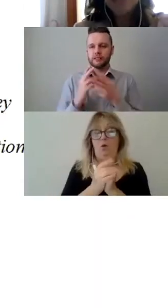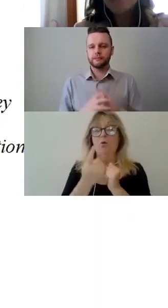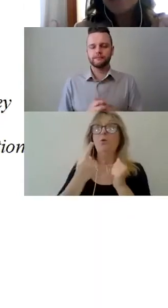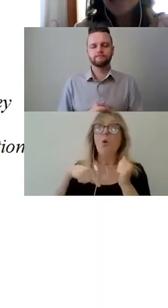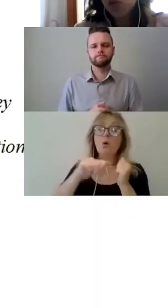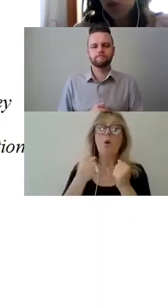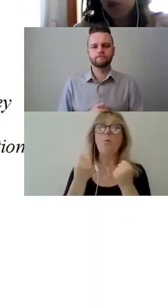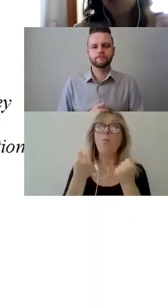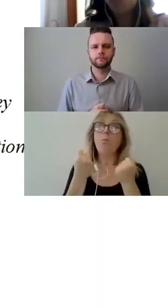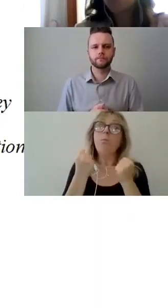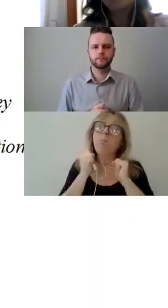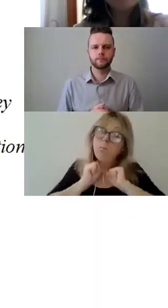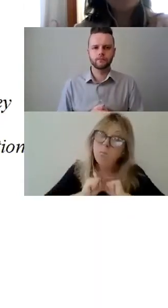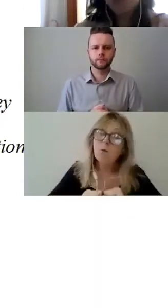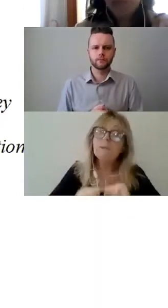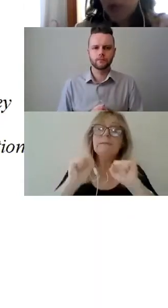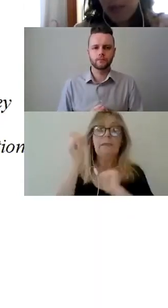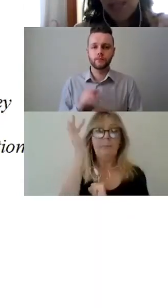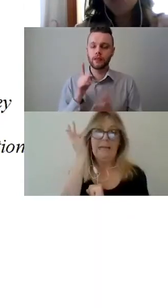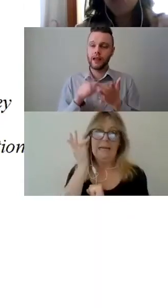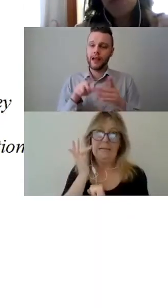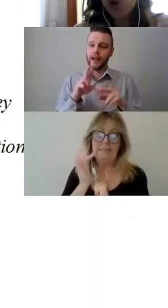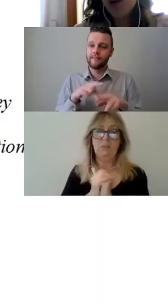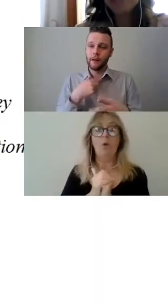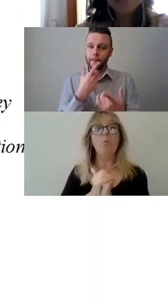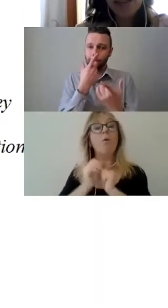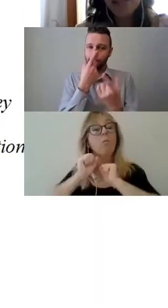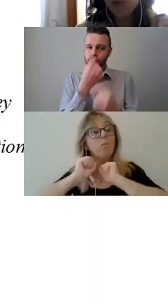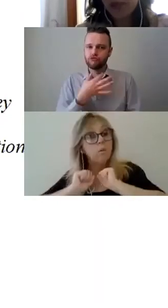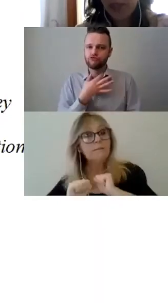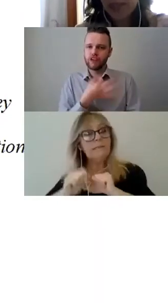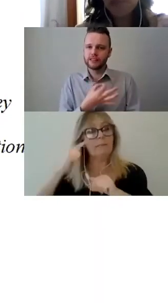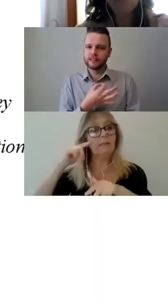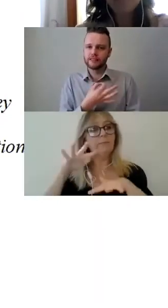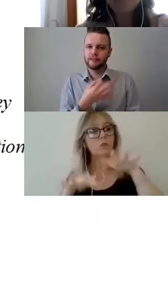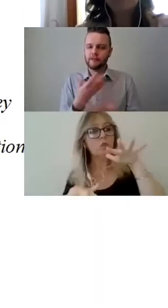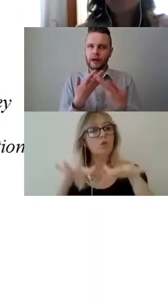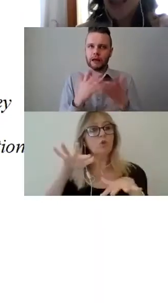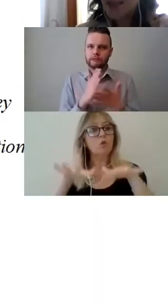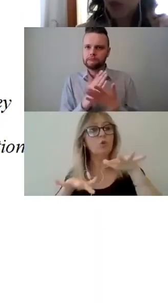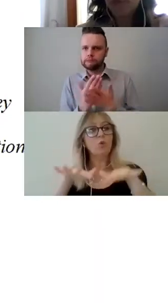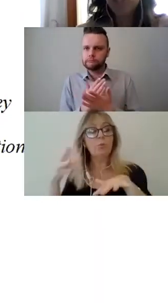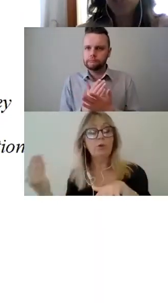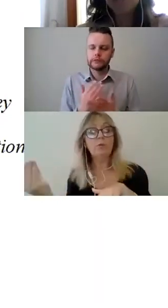when there is a potential risk or any doubt that